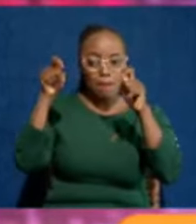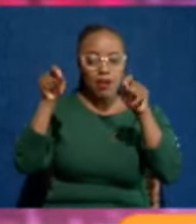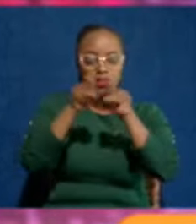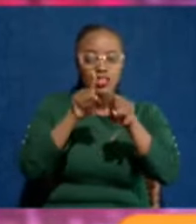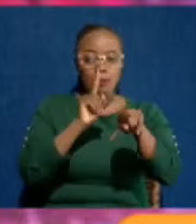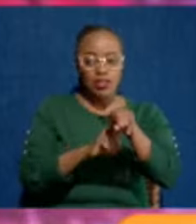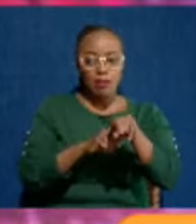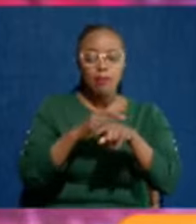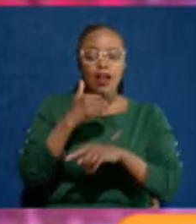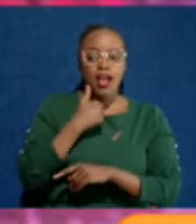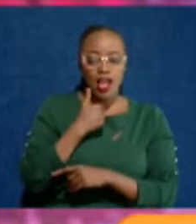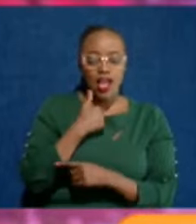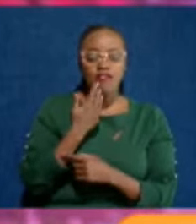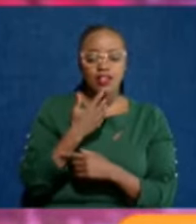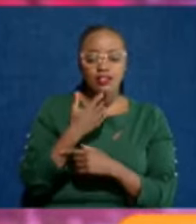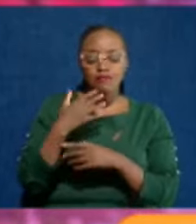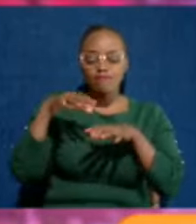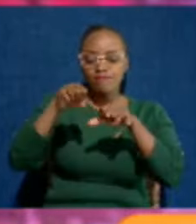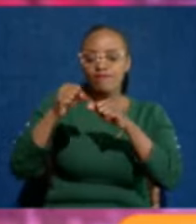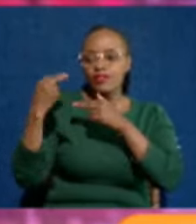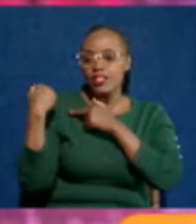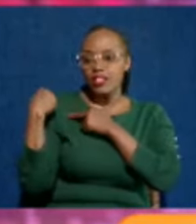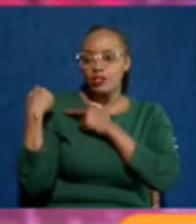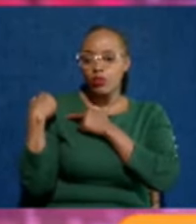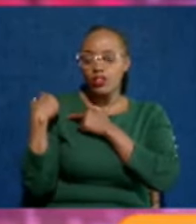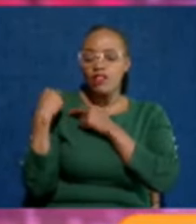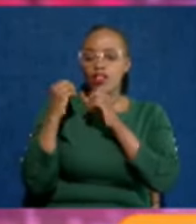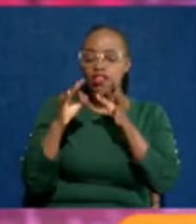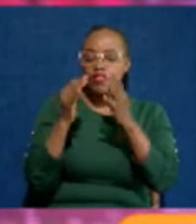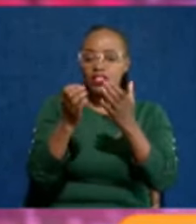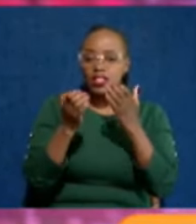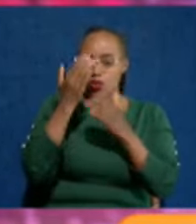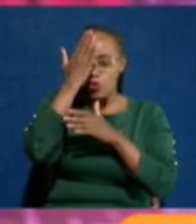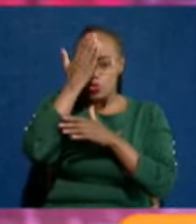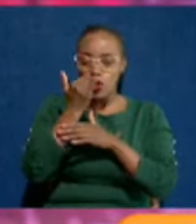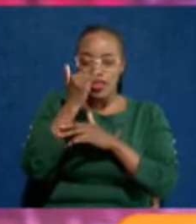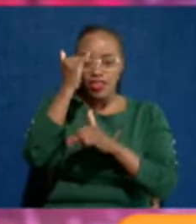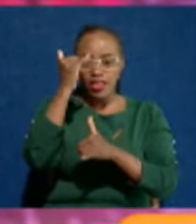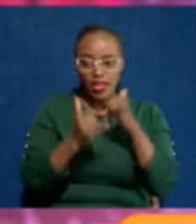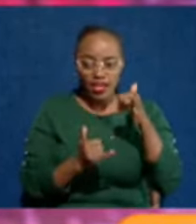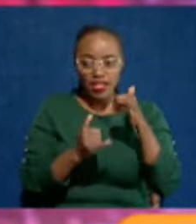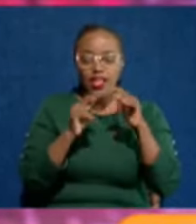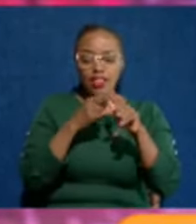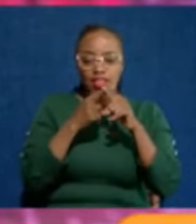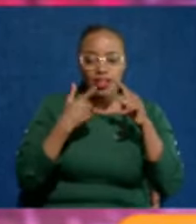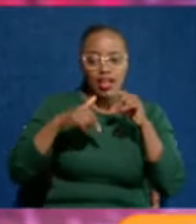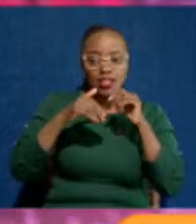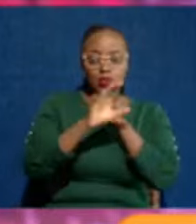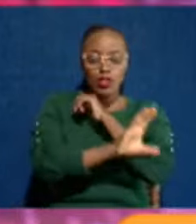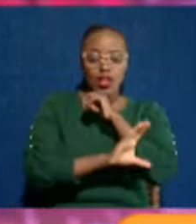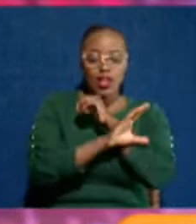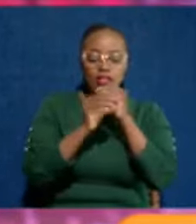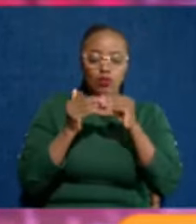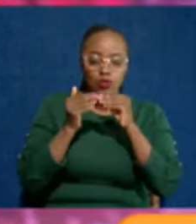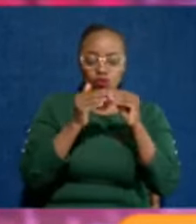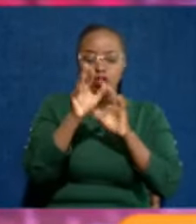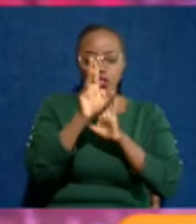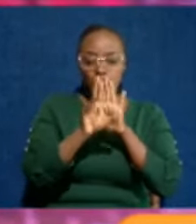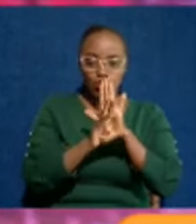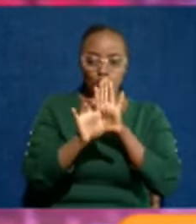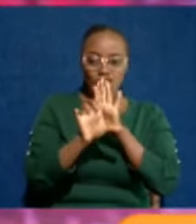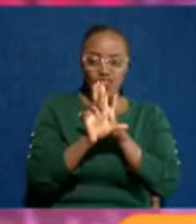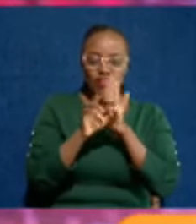time taking responsibility where it is required, so that in the end, we are a country that is governed by the rule of law. Sure. That